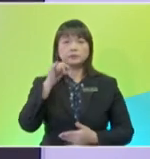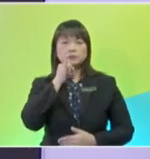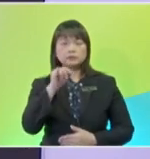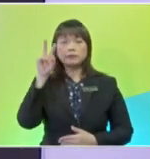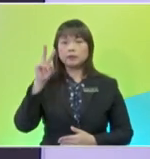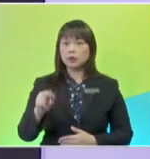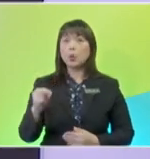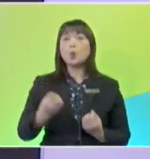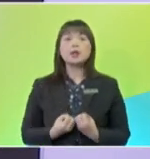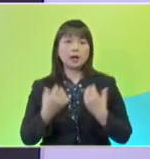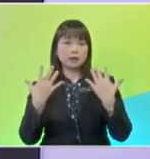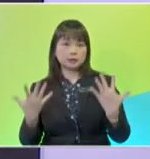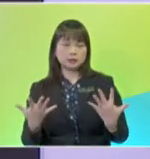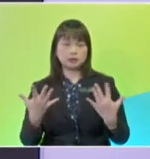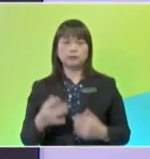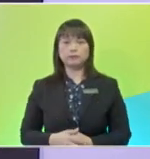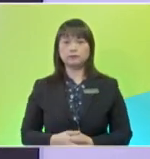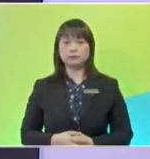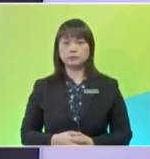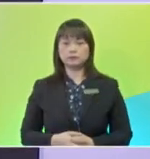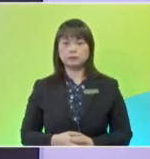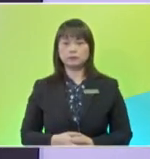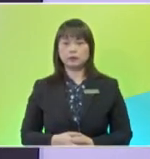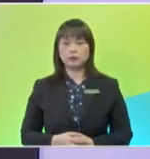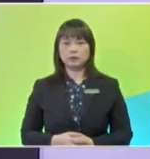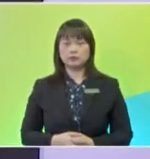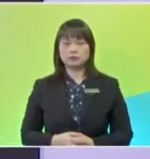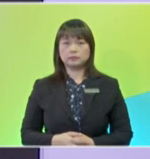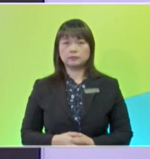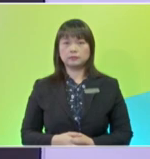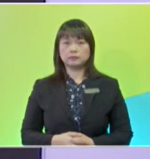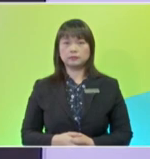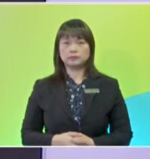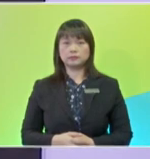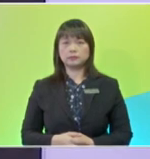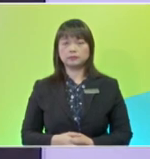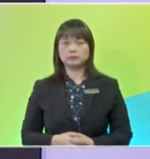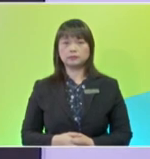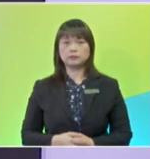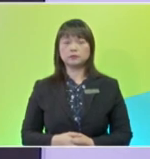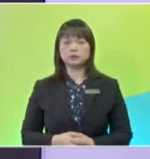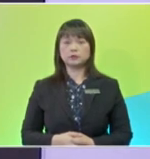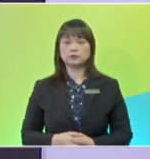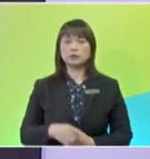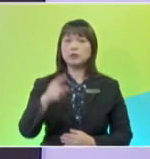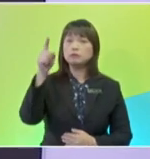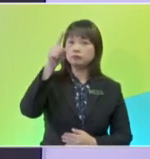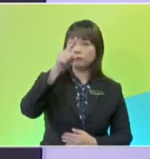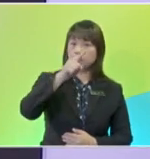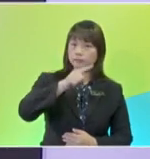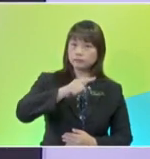onto earth. Okay. Okay. So next. So second. It's going to go anti-clockwise, which is moving